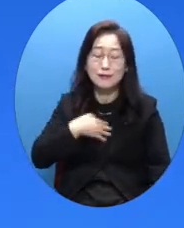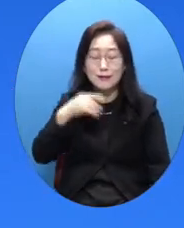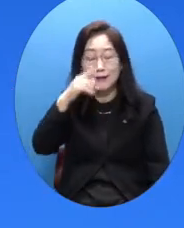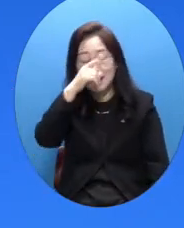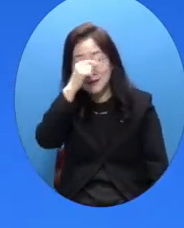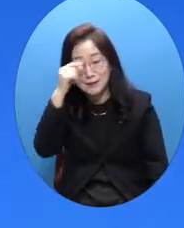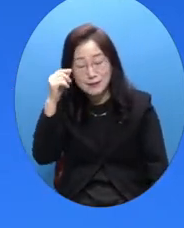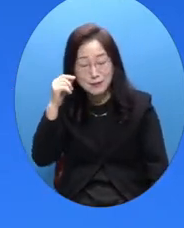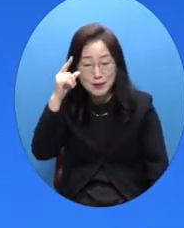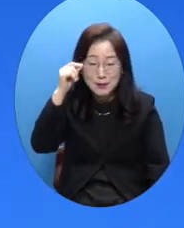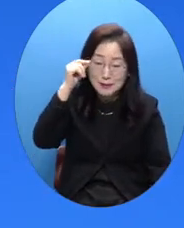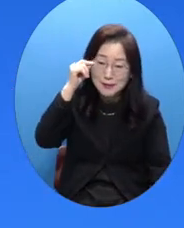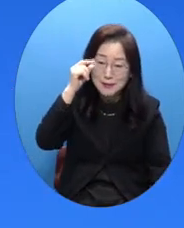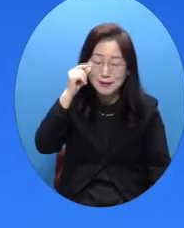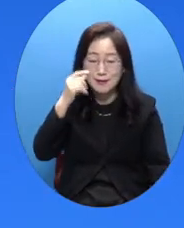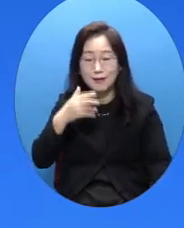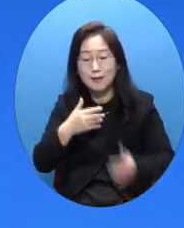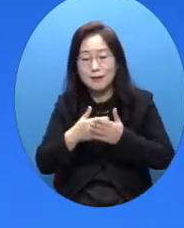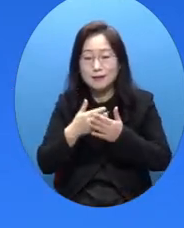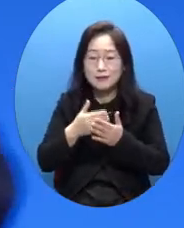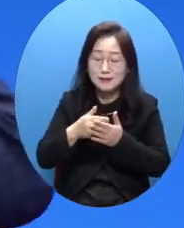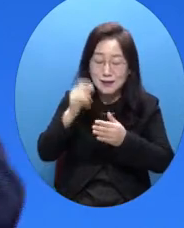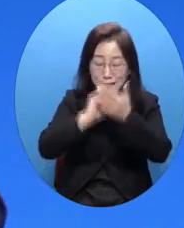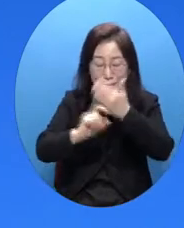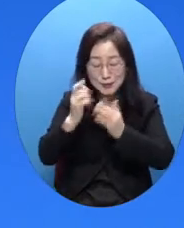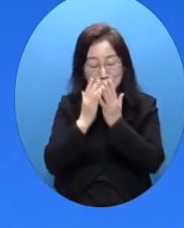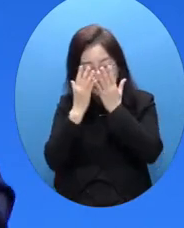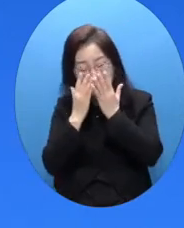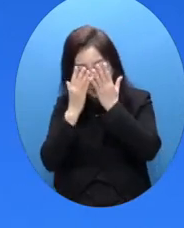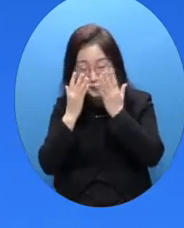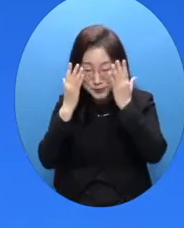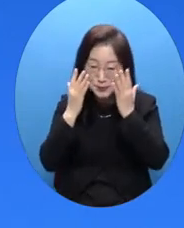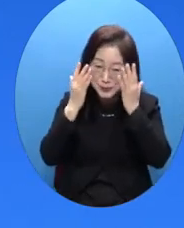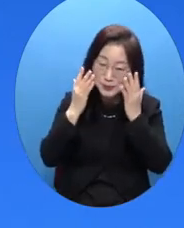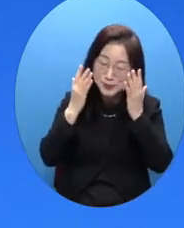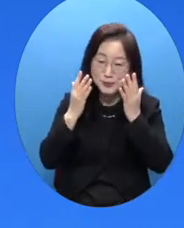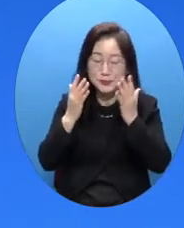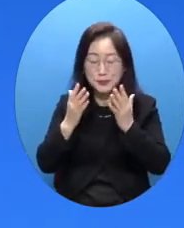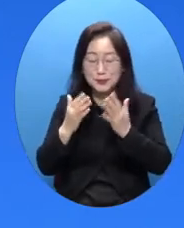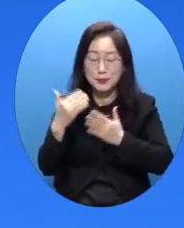I will also be out of the prison within a day or two